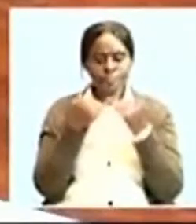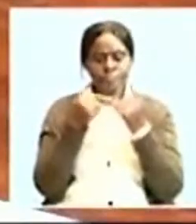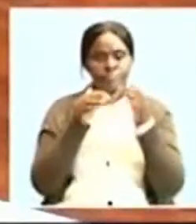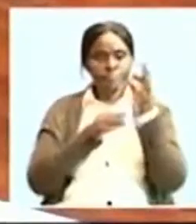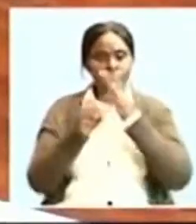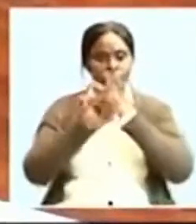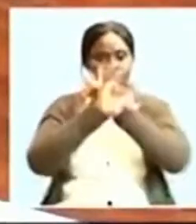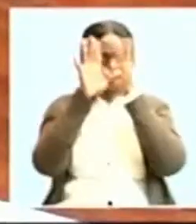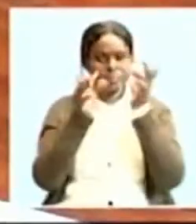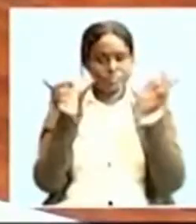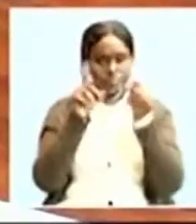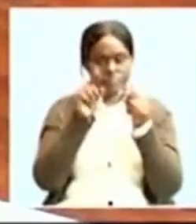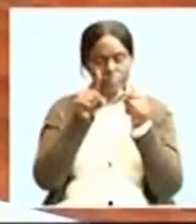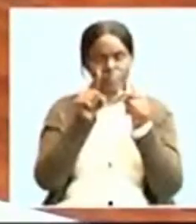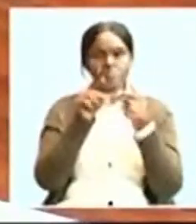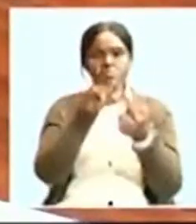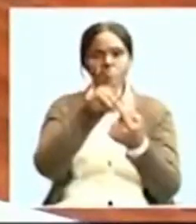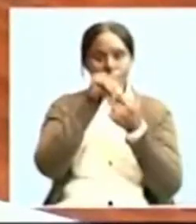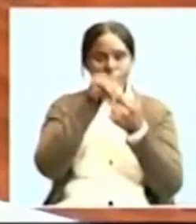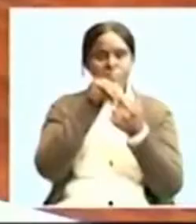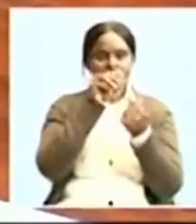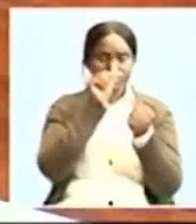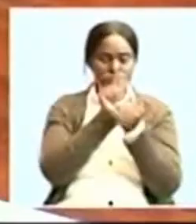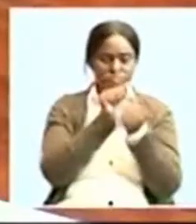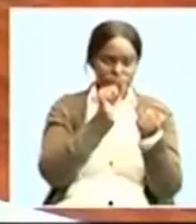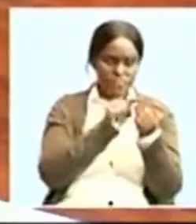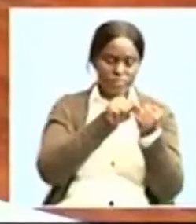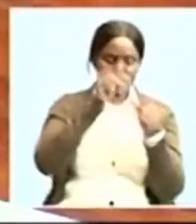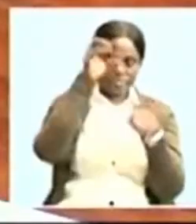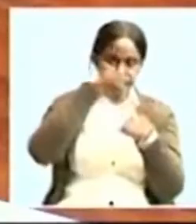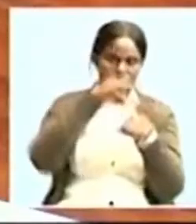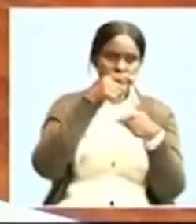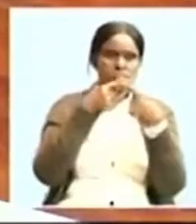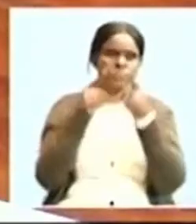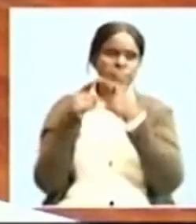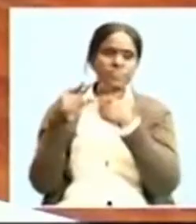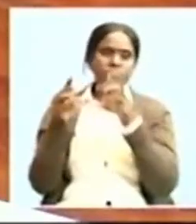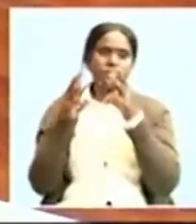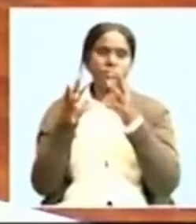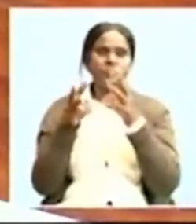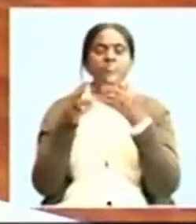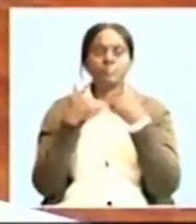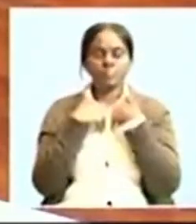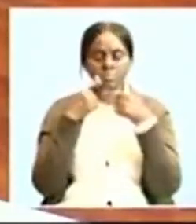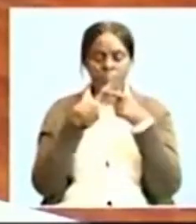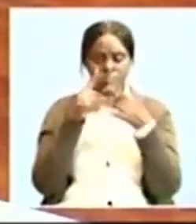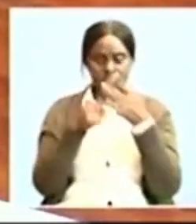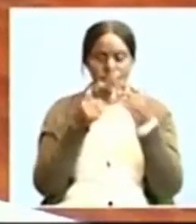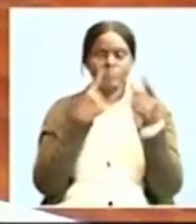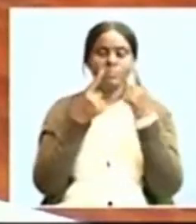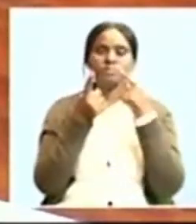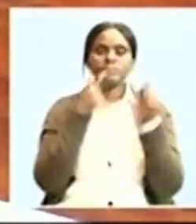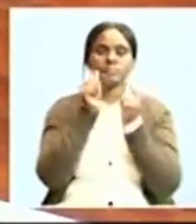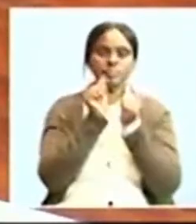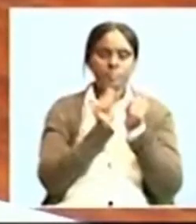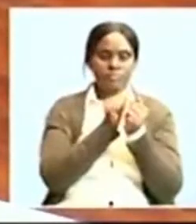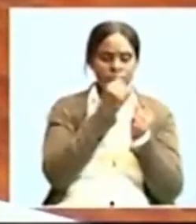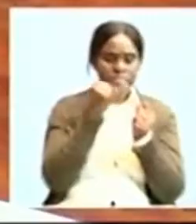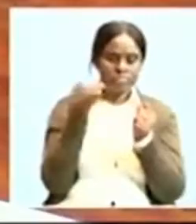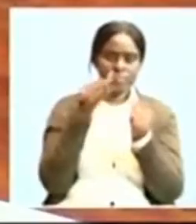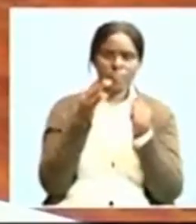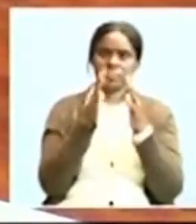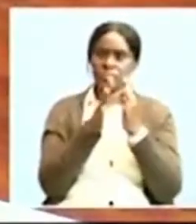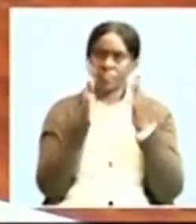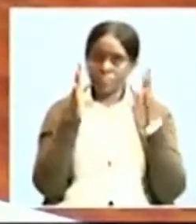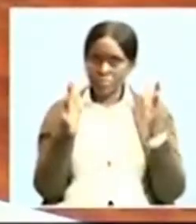clarify that when you are specifying in terms of solar mechanization, you would have to definitely talk about issues of